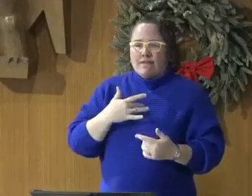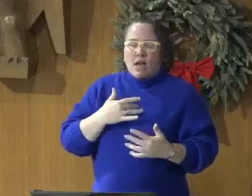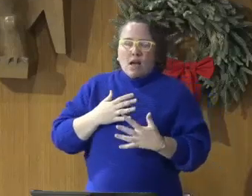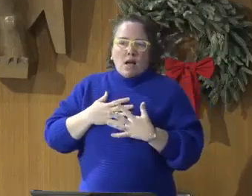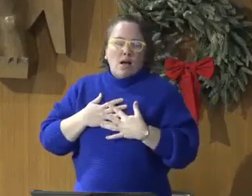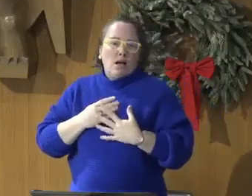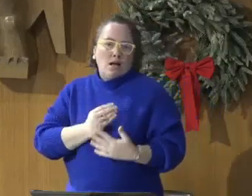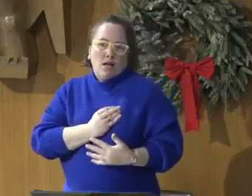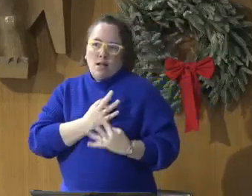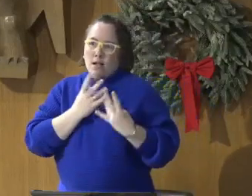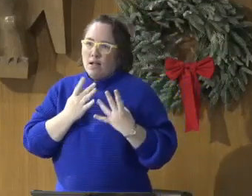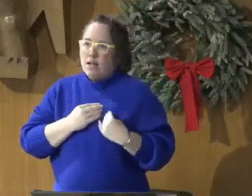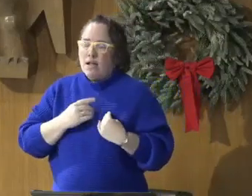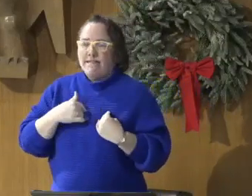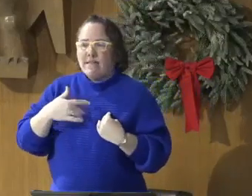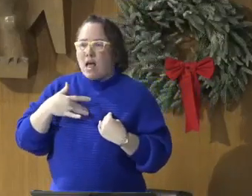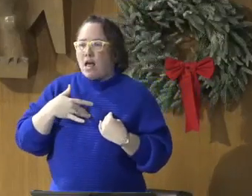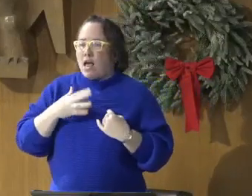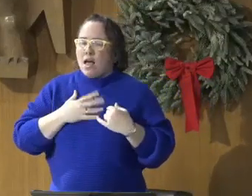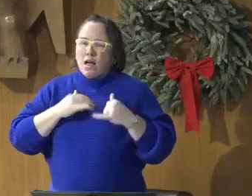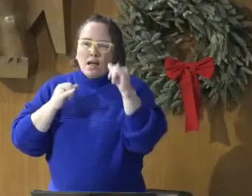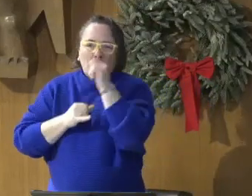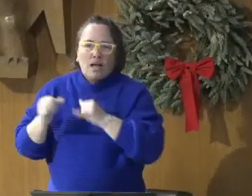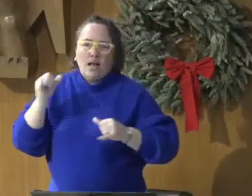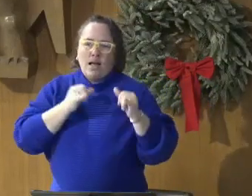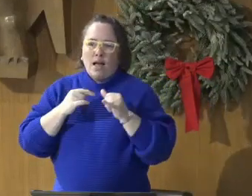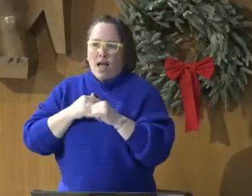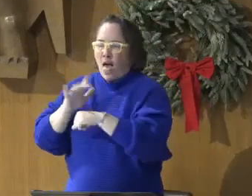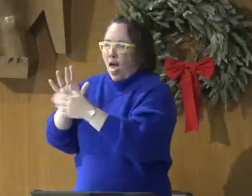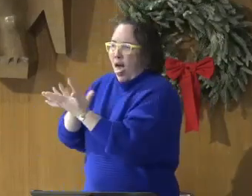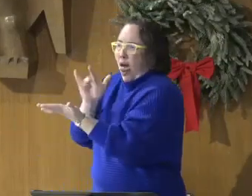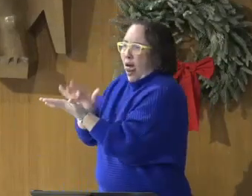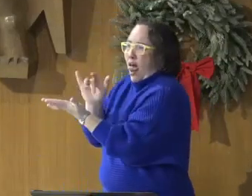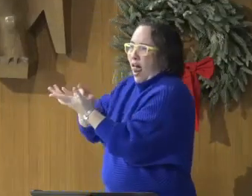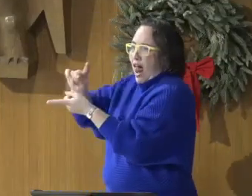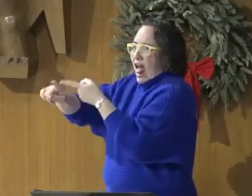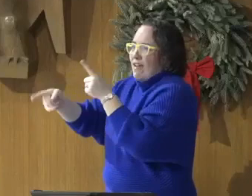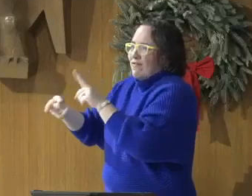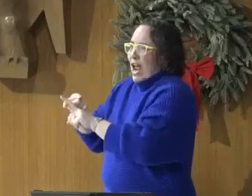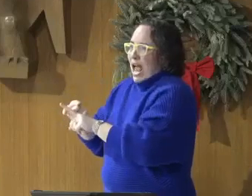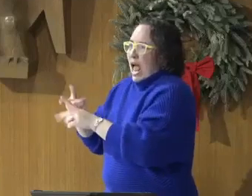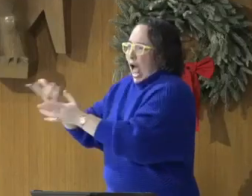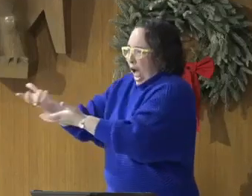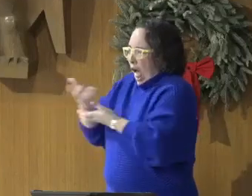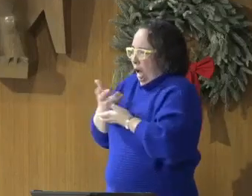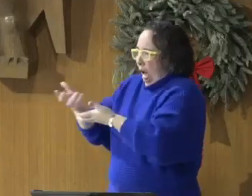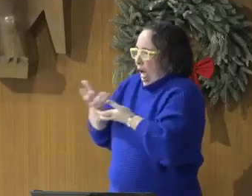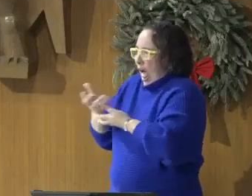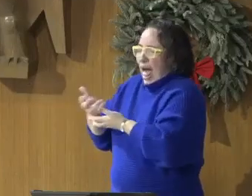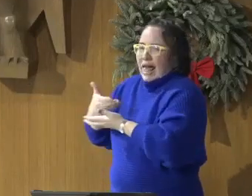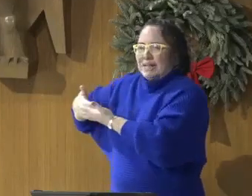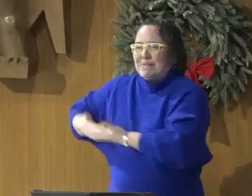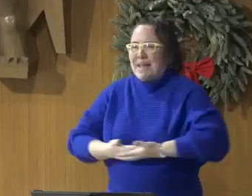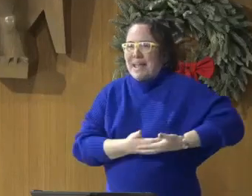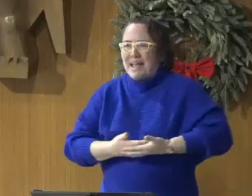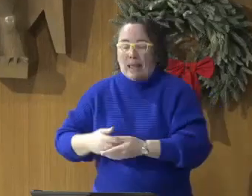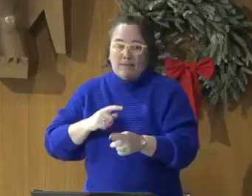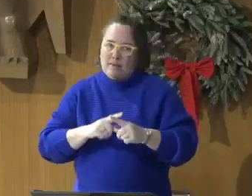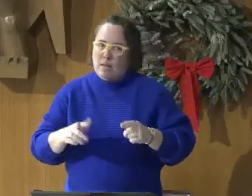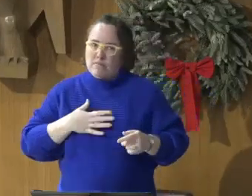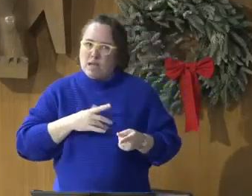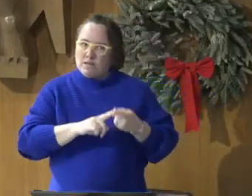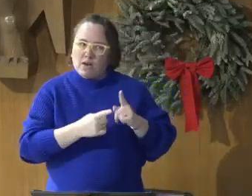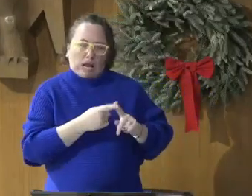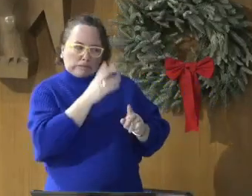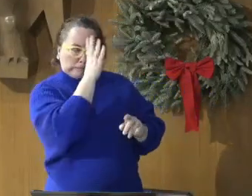like I was taking advantage of my friend, but she made it clear that she was definitely the one taking advantage